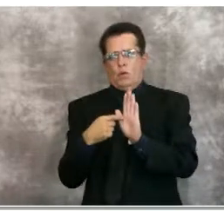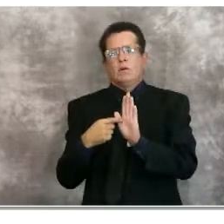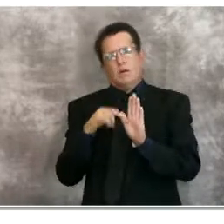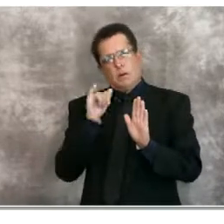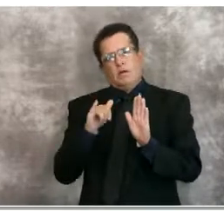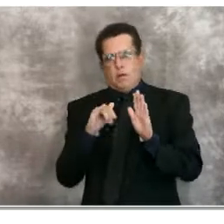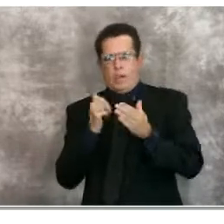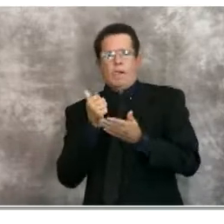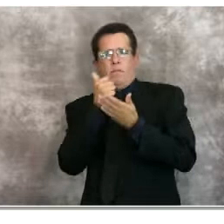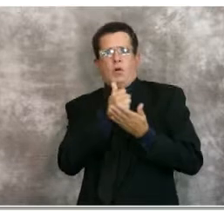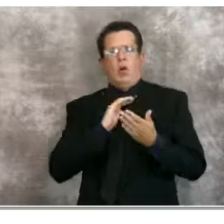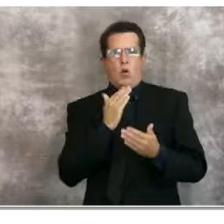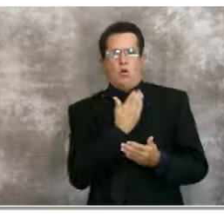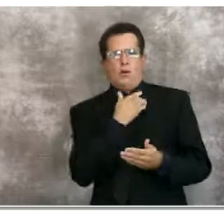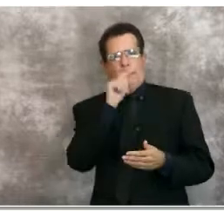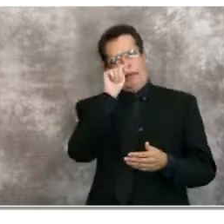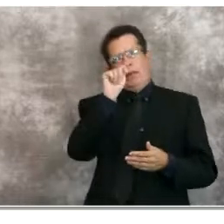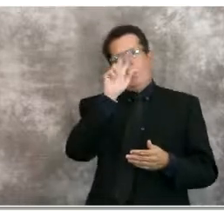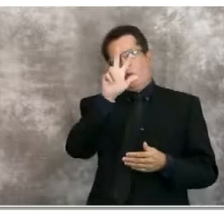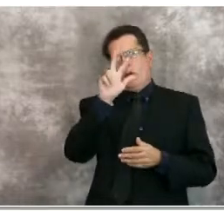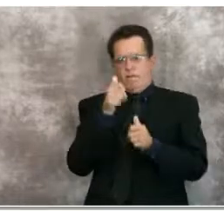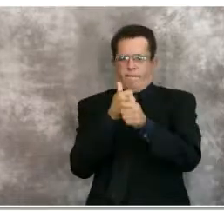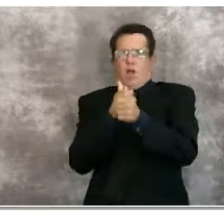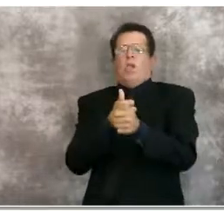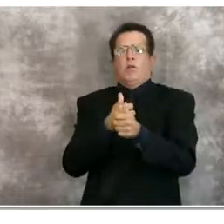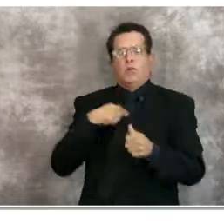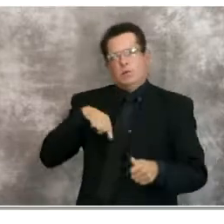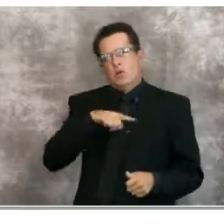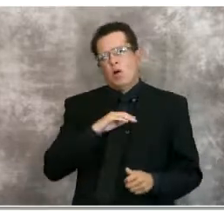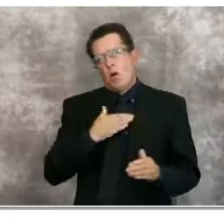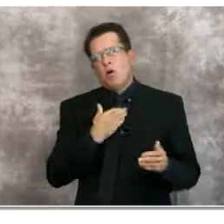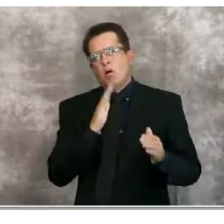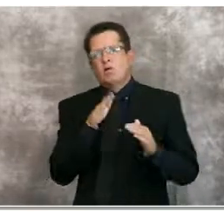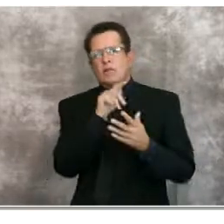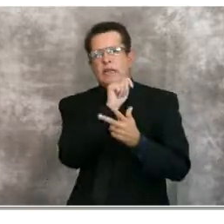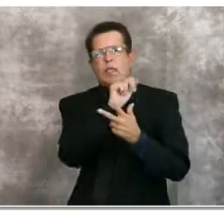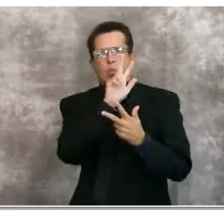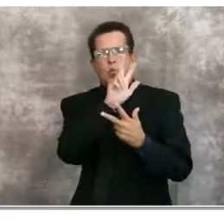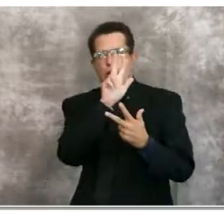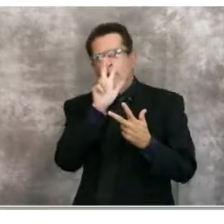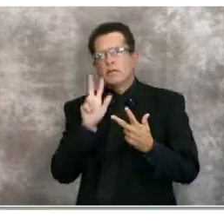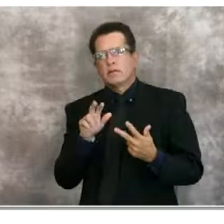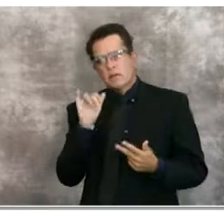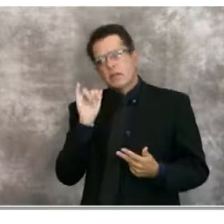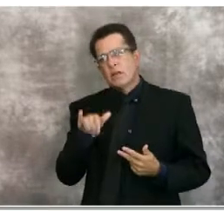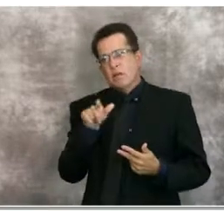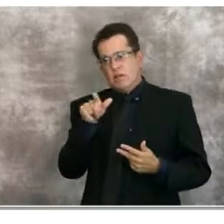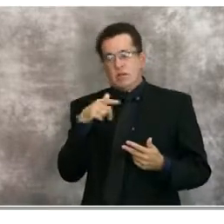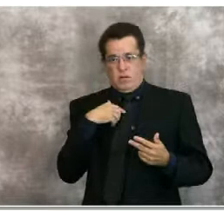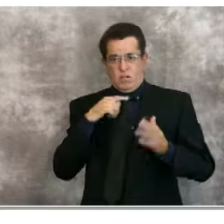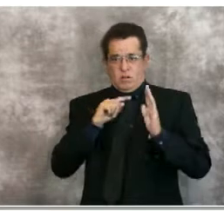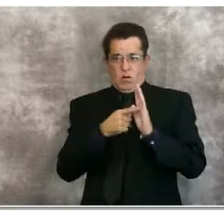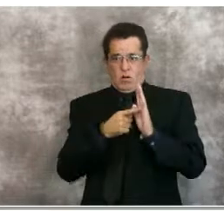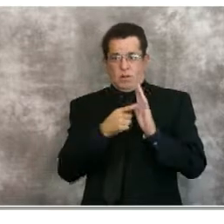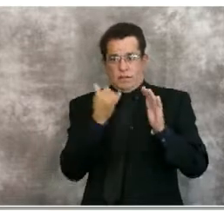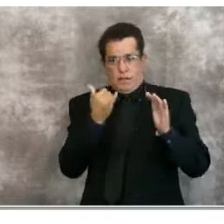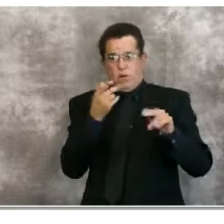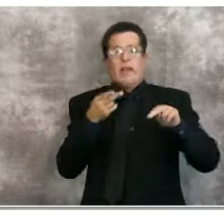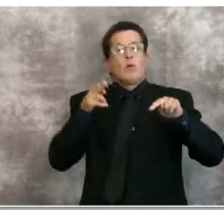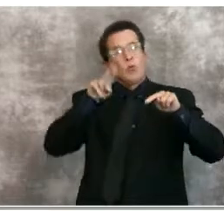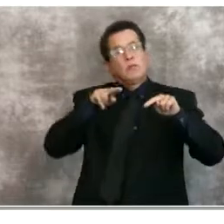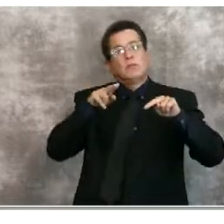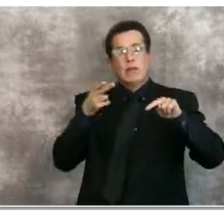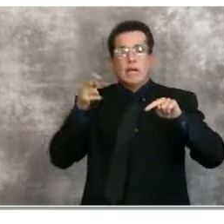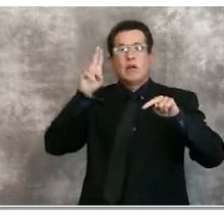T3 strategy. And as you can see on the left side, we started slowly, continuously increased, and